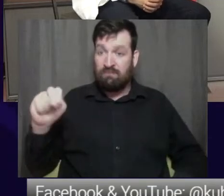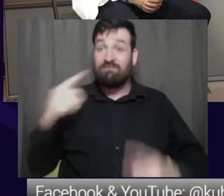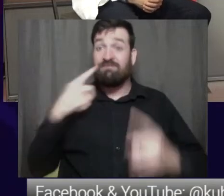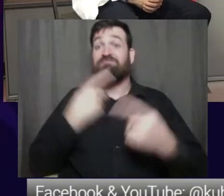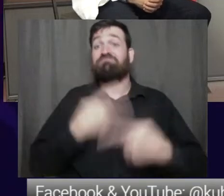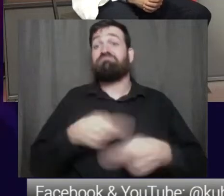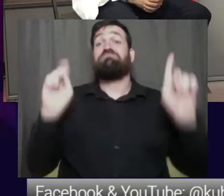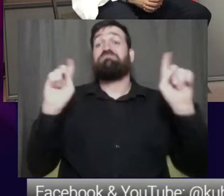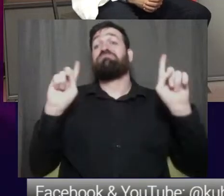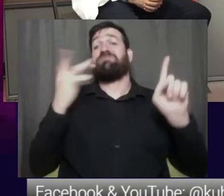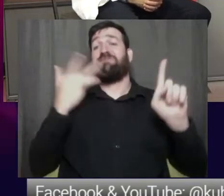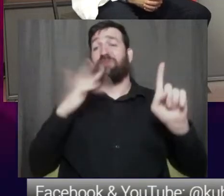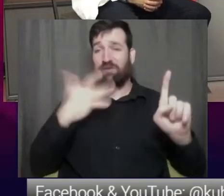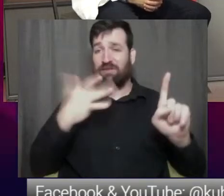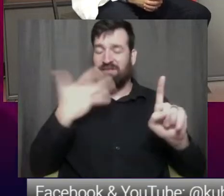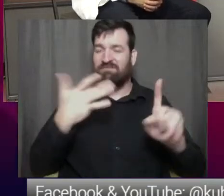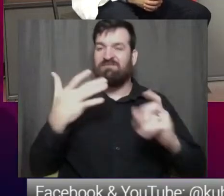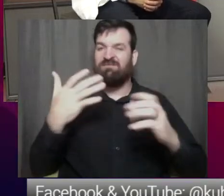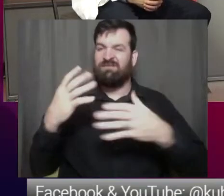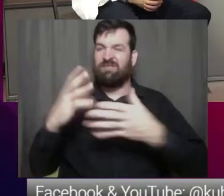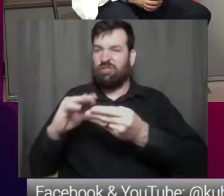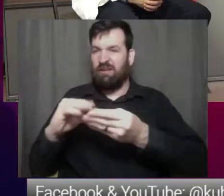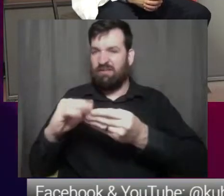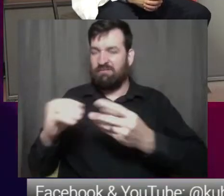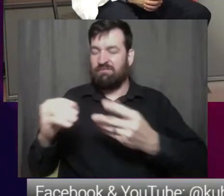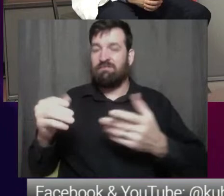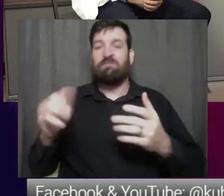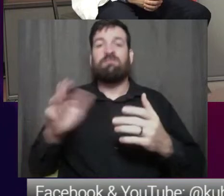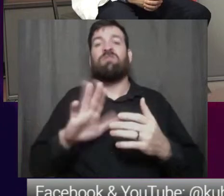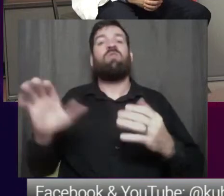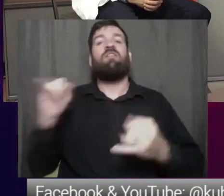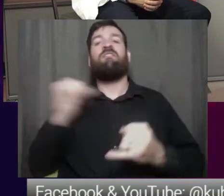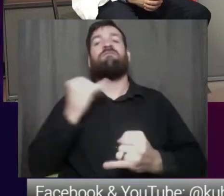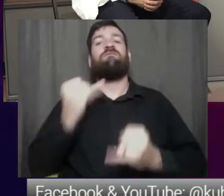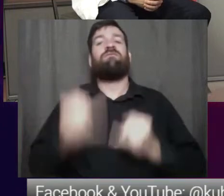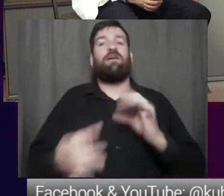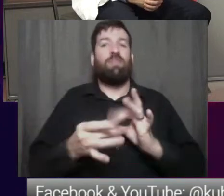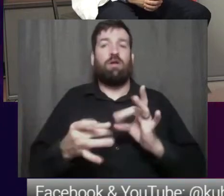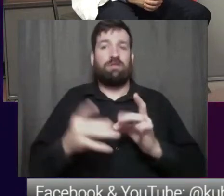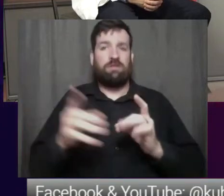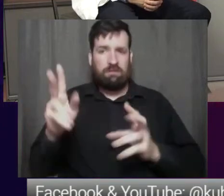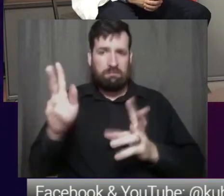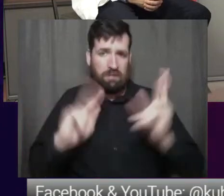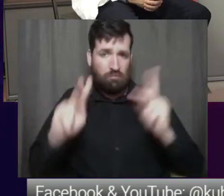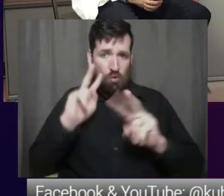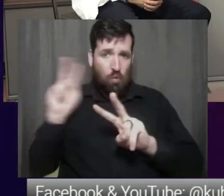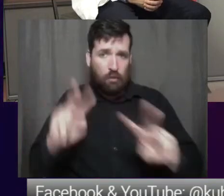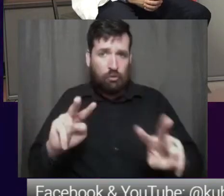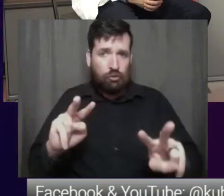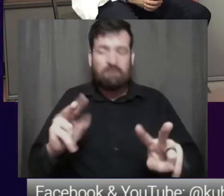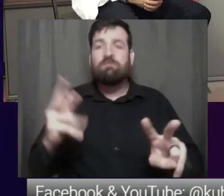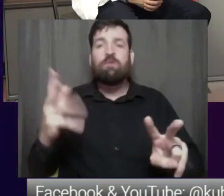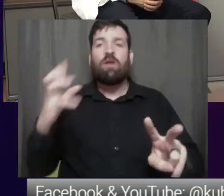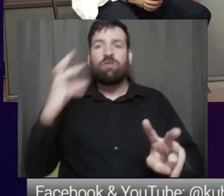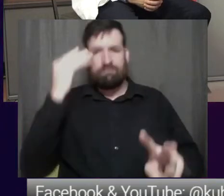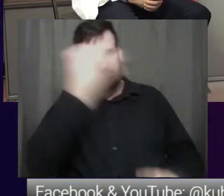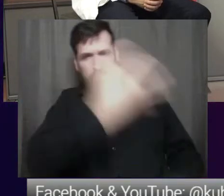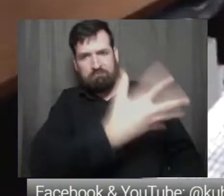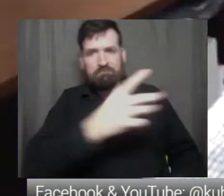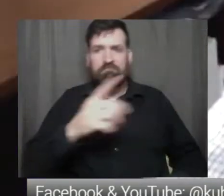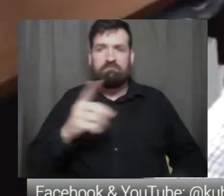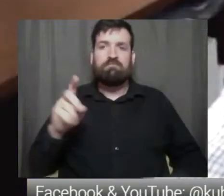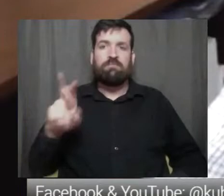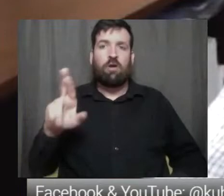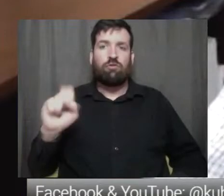things on the other side. What would be your final thoughts for people who are watching, and what would you like to say to Dr. Sheldon?